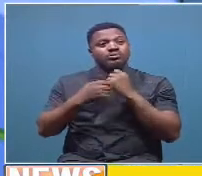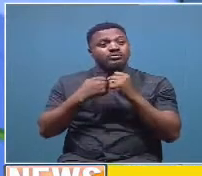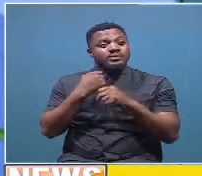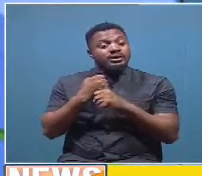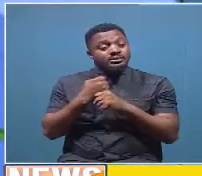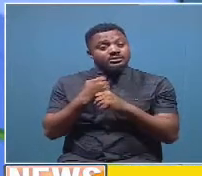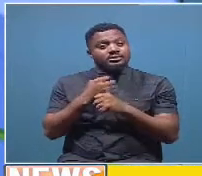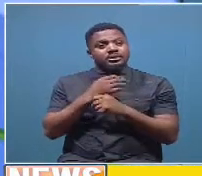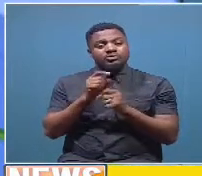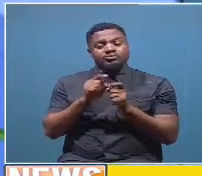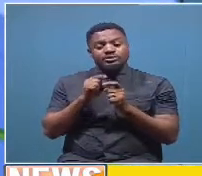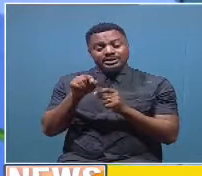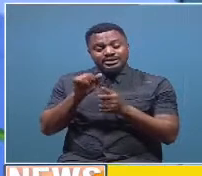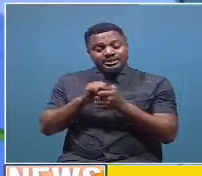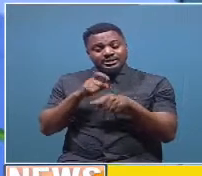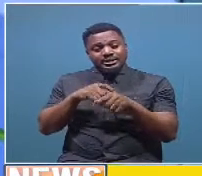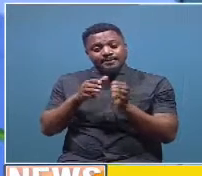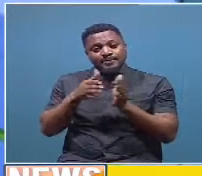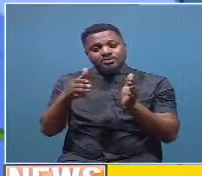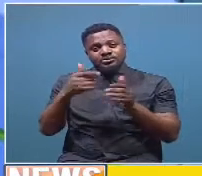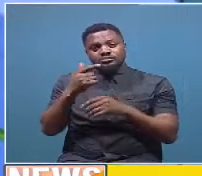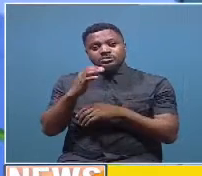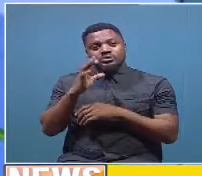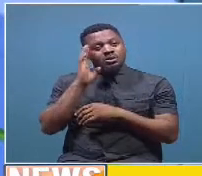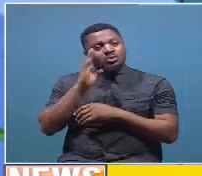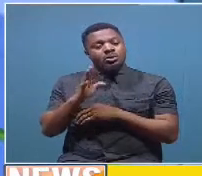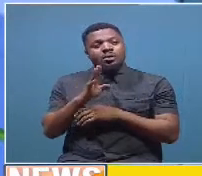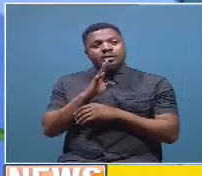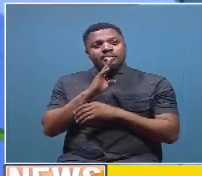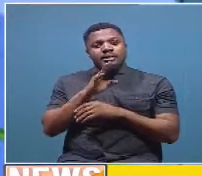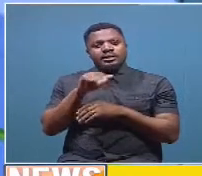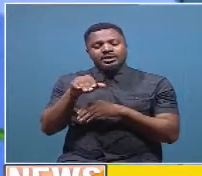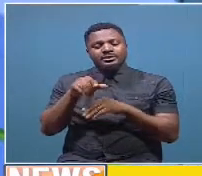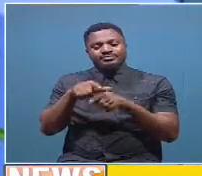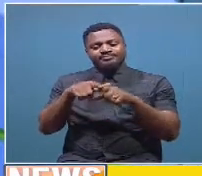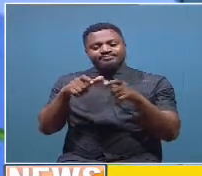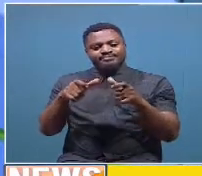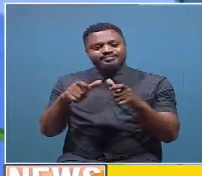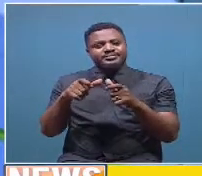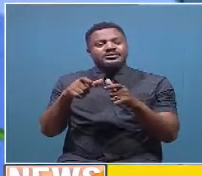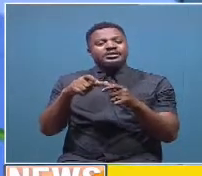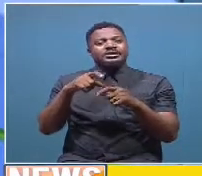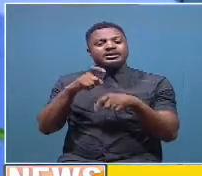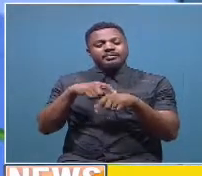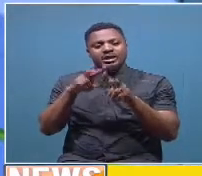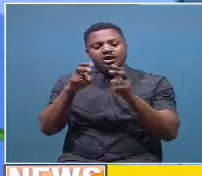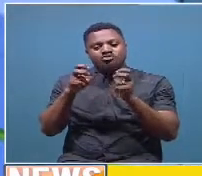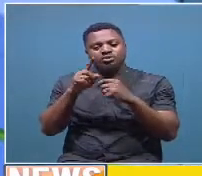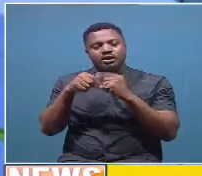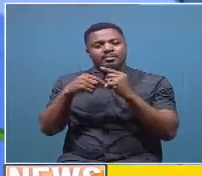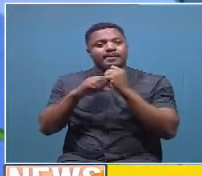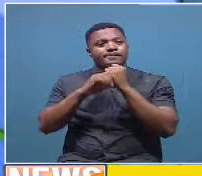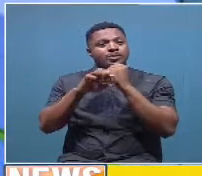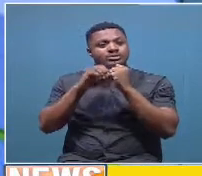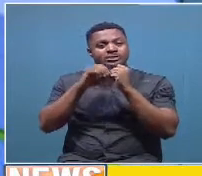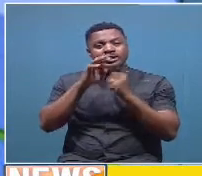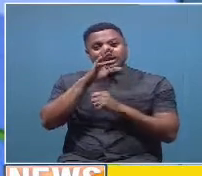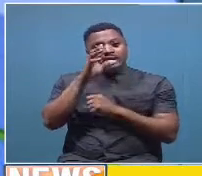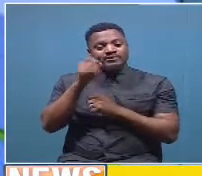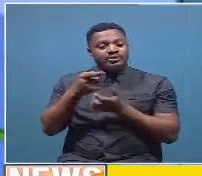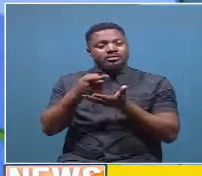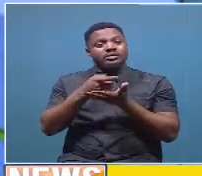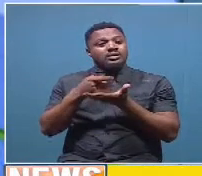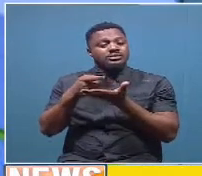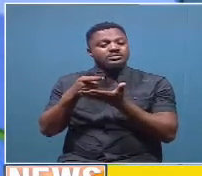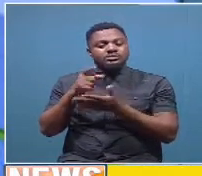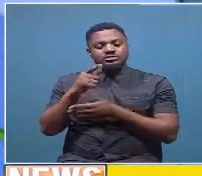says in that time, the GBC will be at the table when issues of broadcasting in Africa are